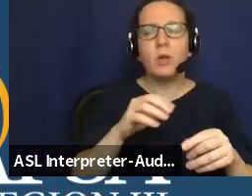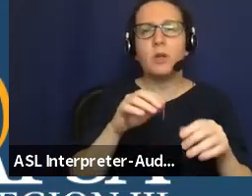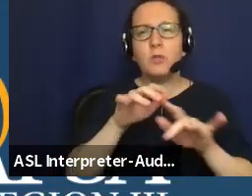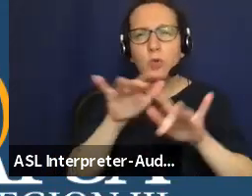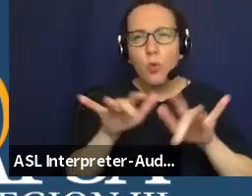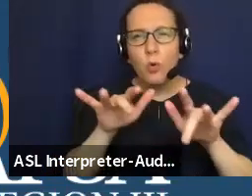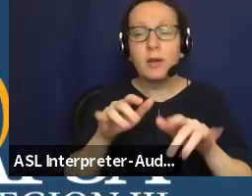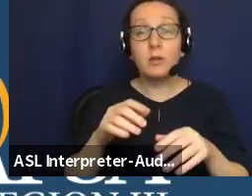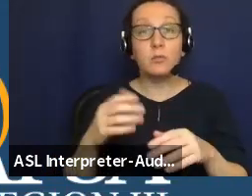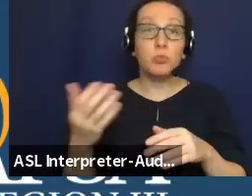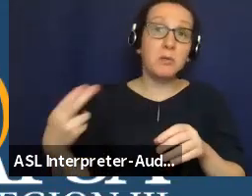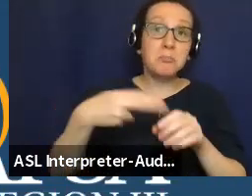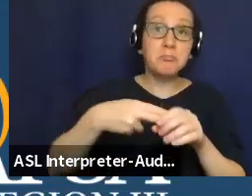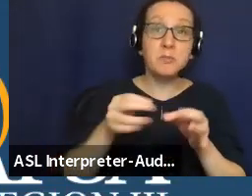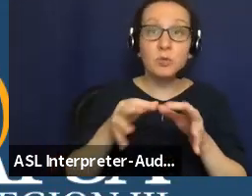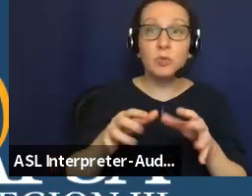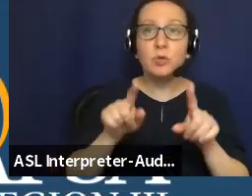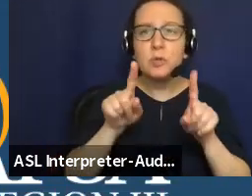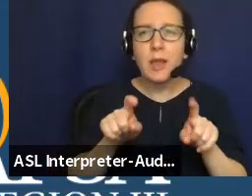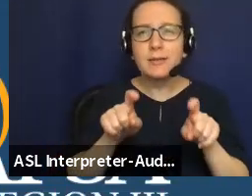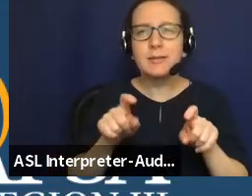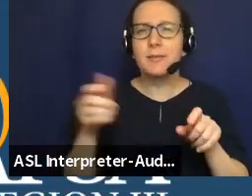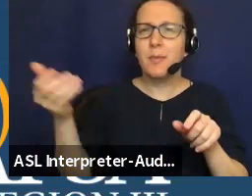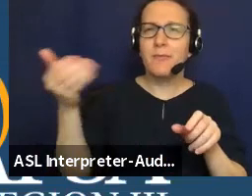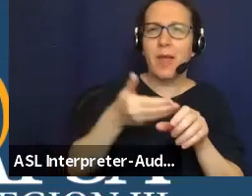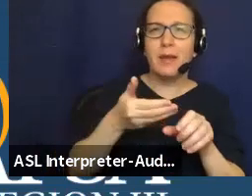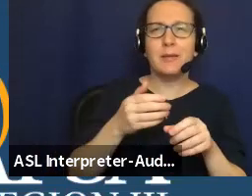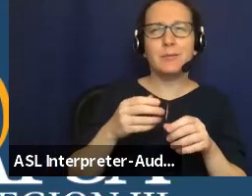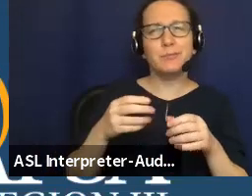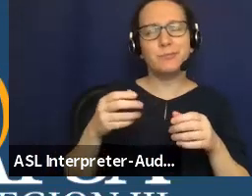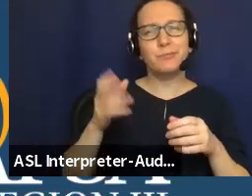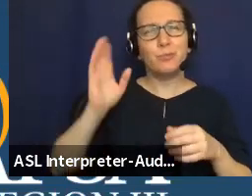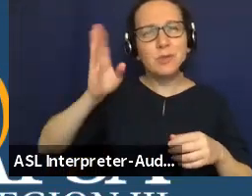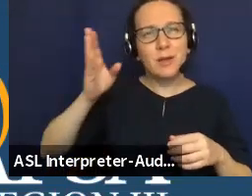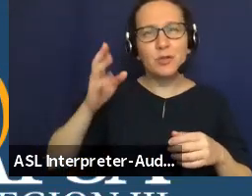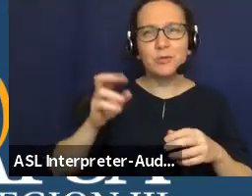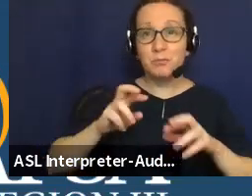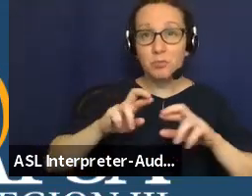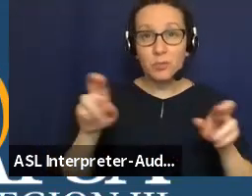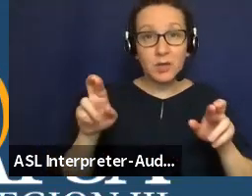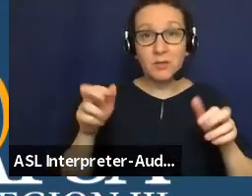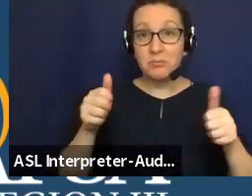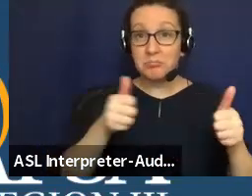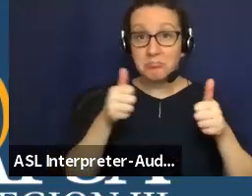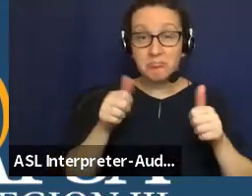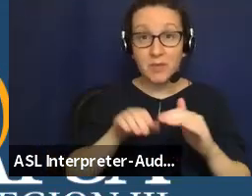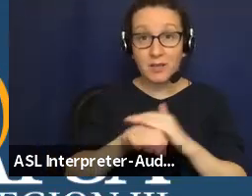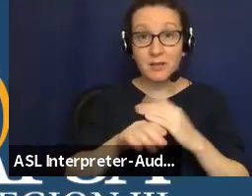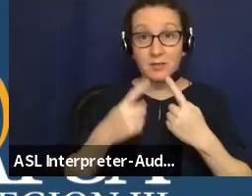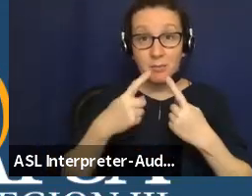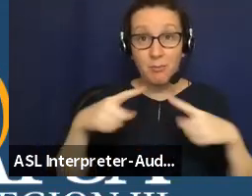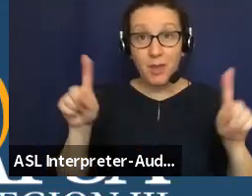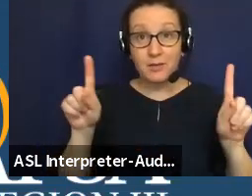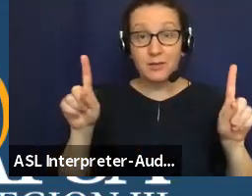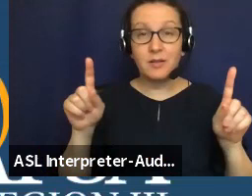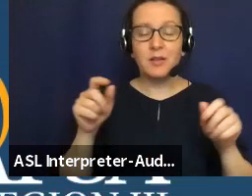the interpreter on for a test or inviting presenters on just to make sure access is met and that